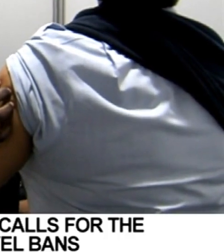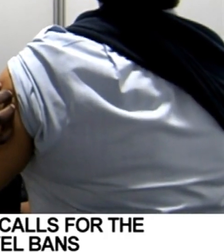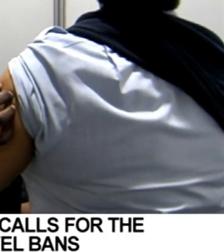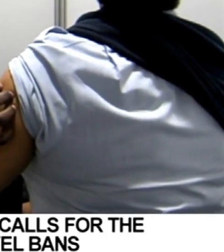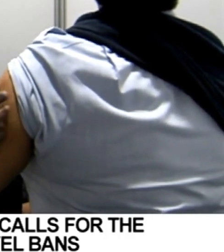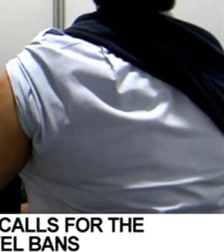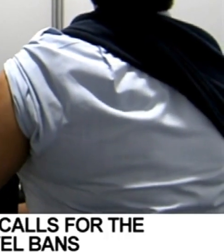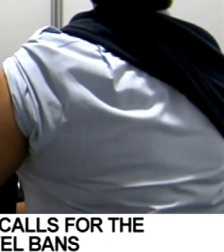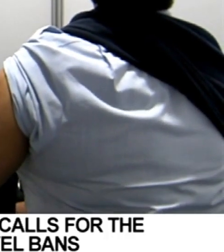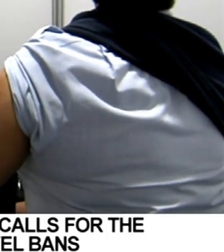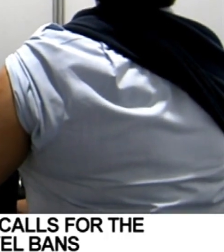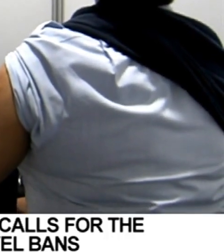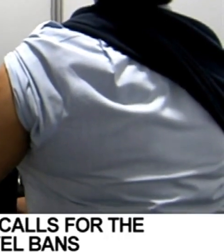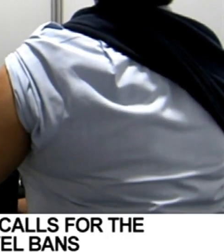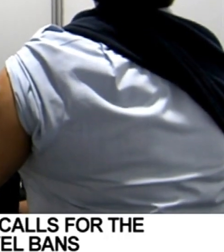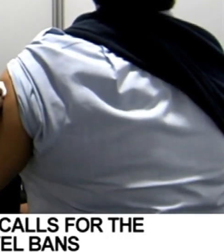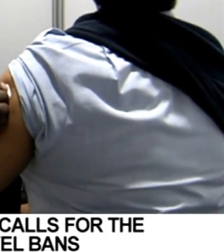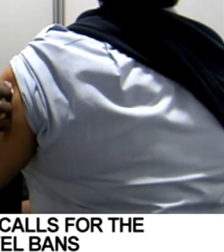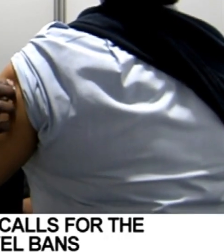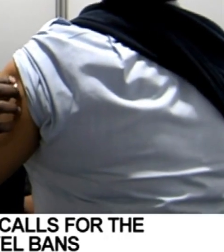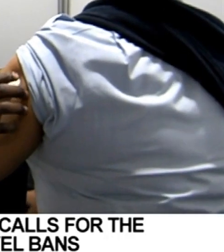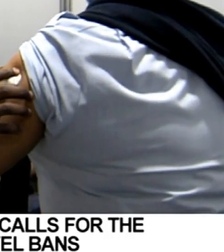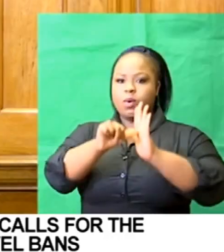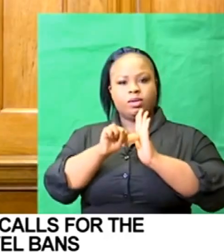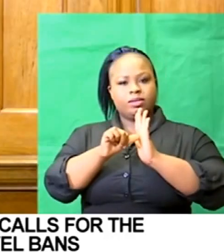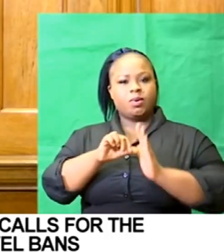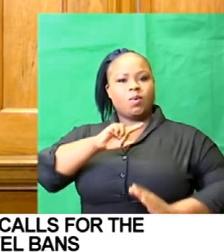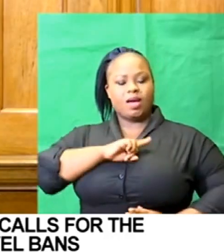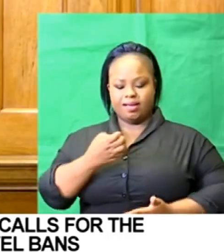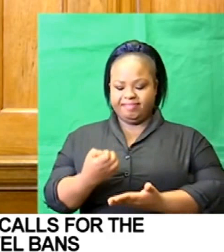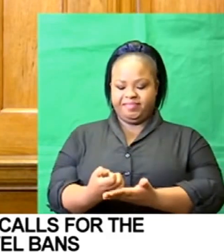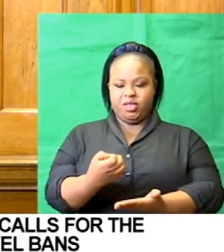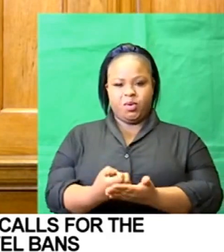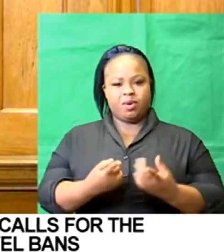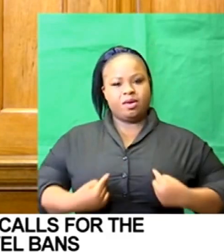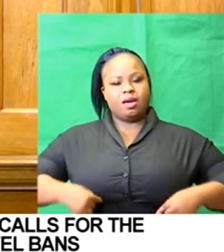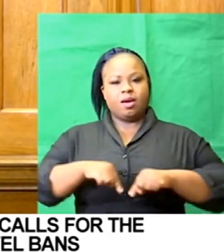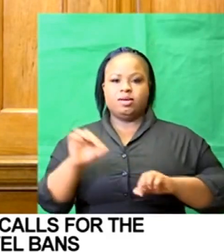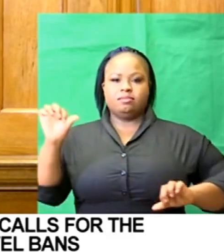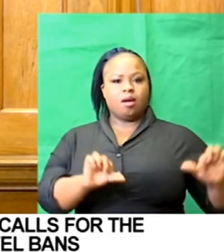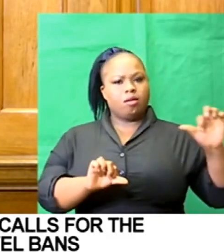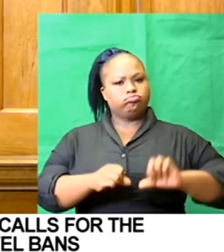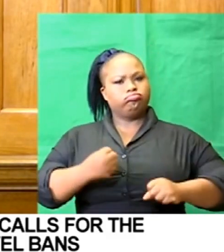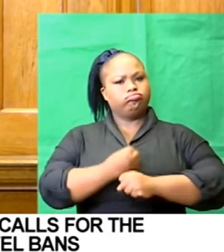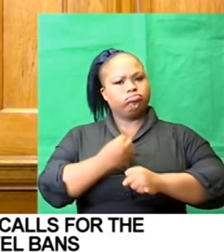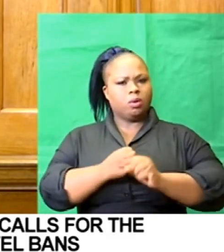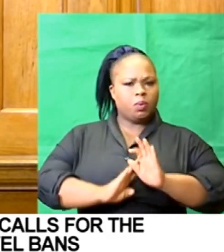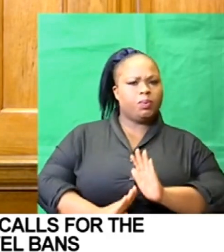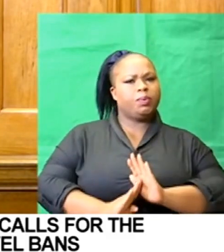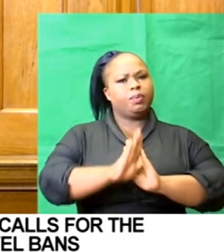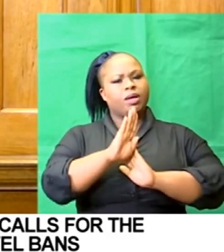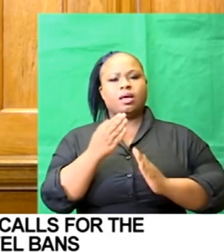locations. Vaccination is also vital to the return of our economy to full operation, to